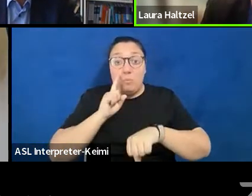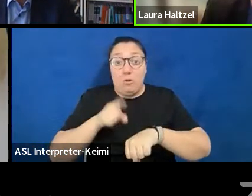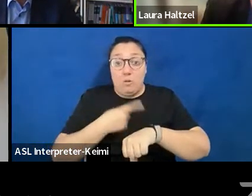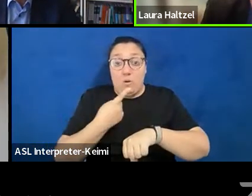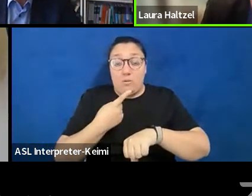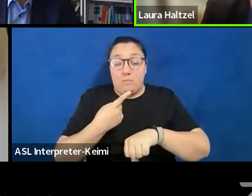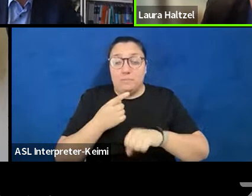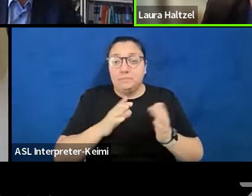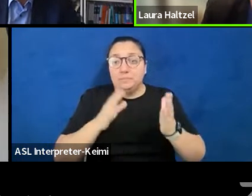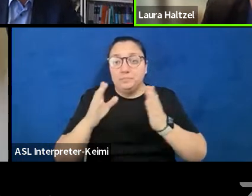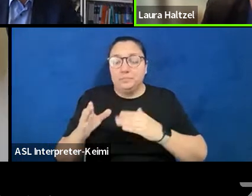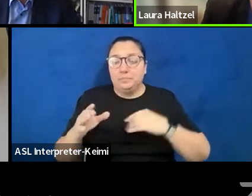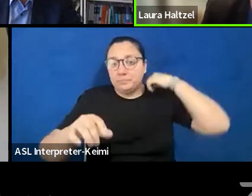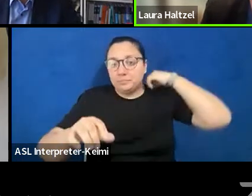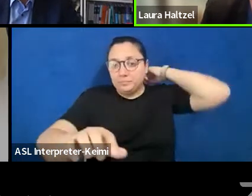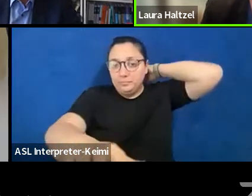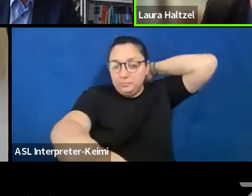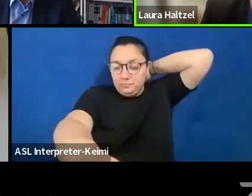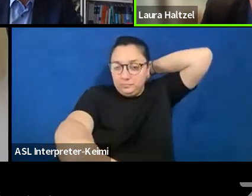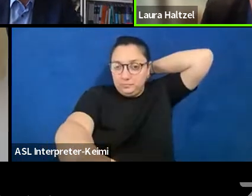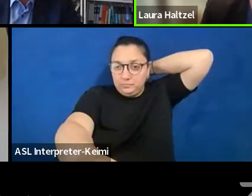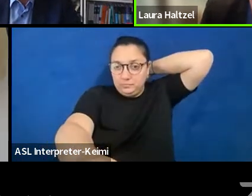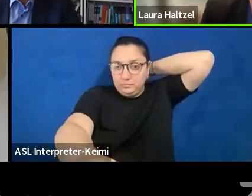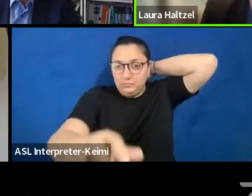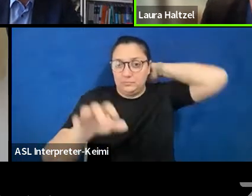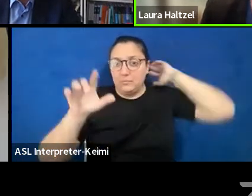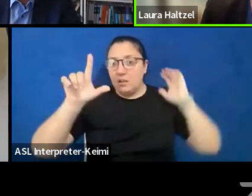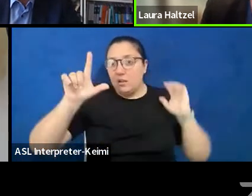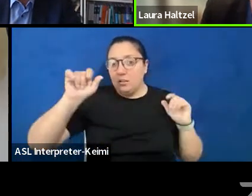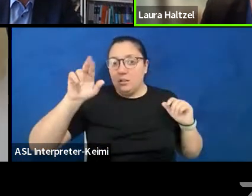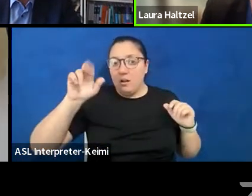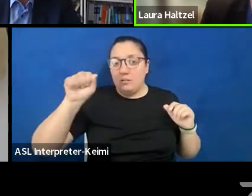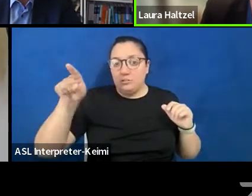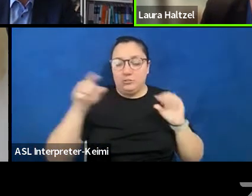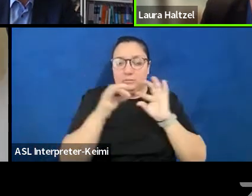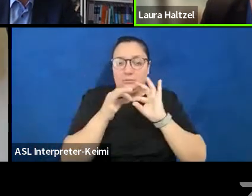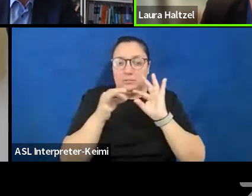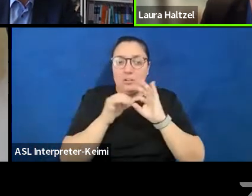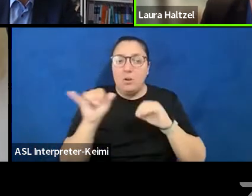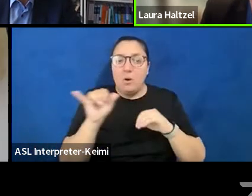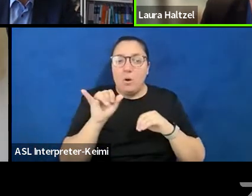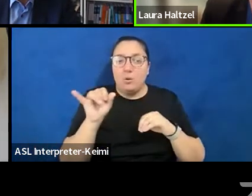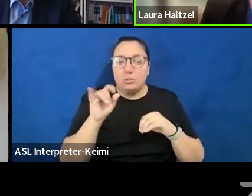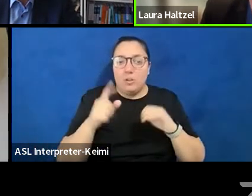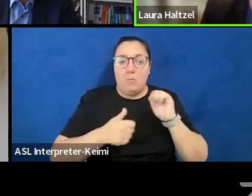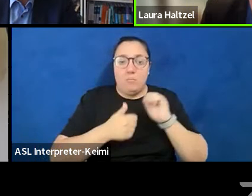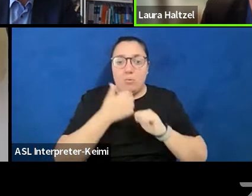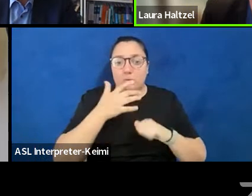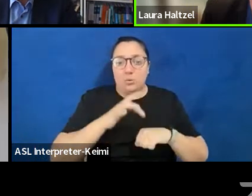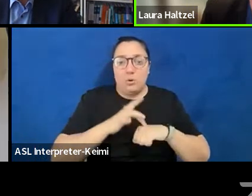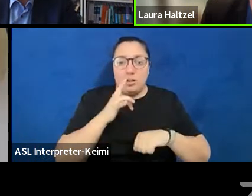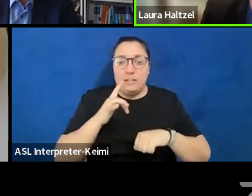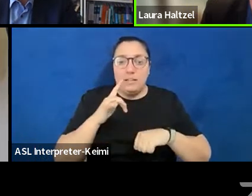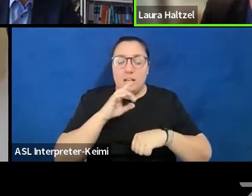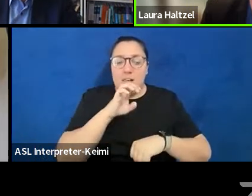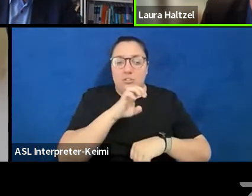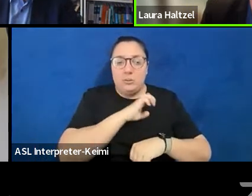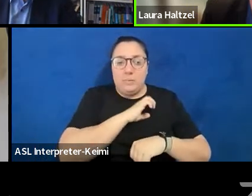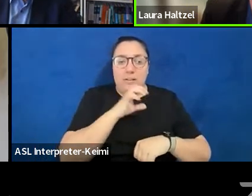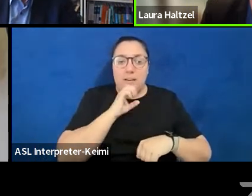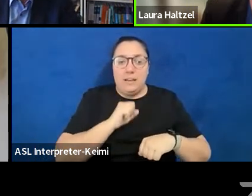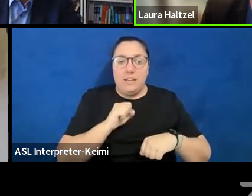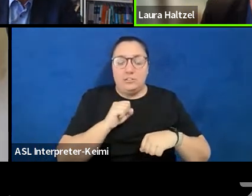And Dylan, if I could just add in there, since I think they also mentioned the earliest eligibility age going up